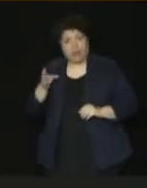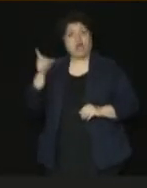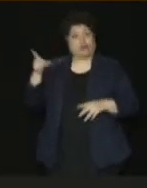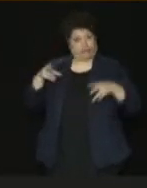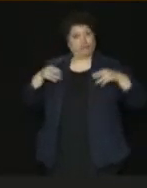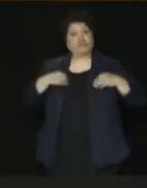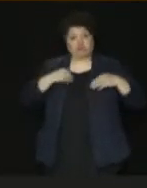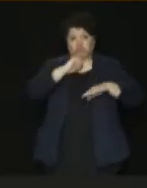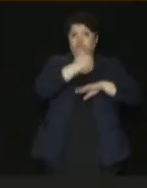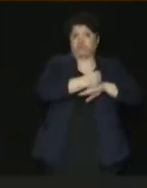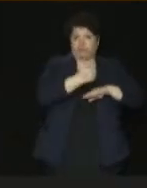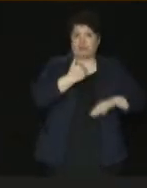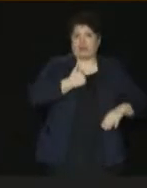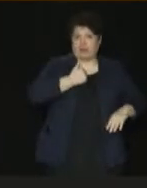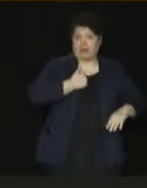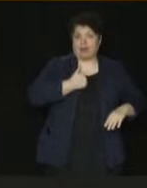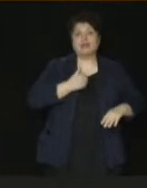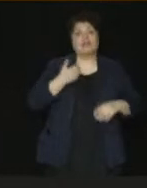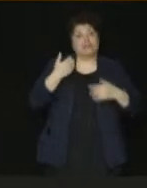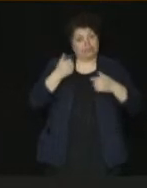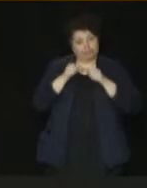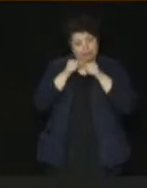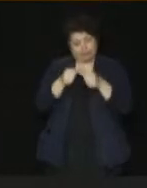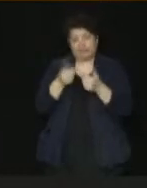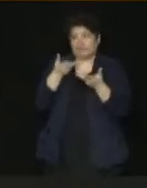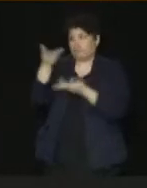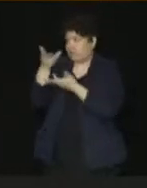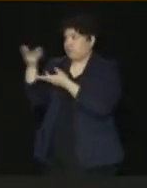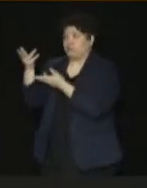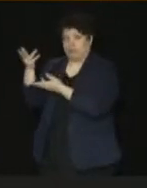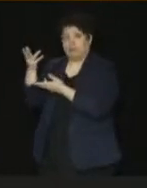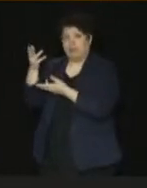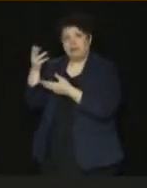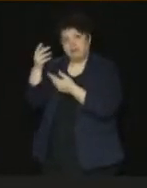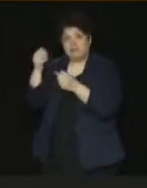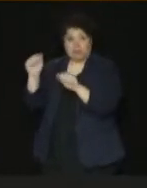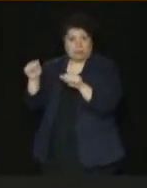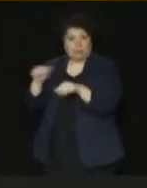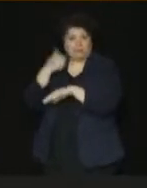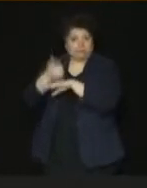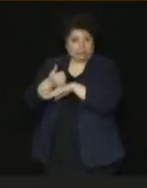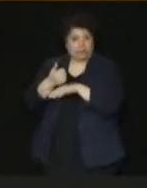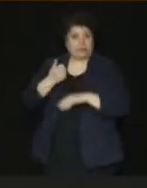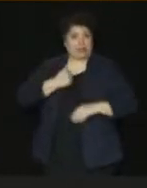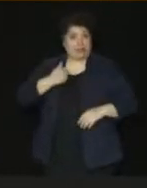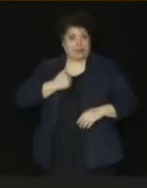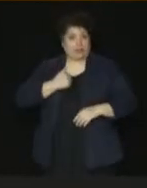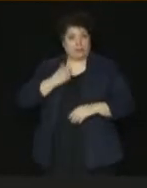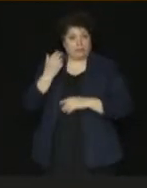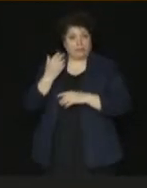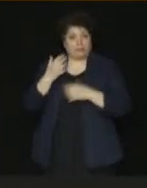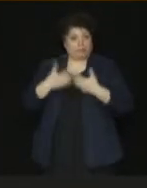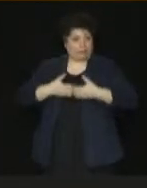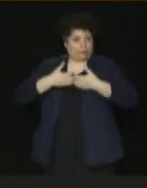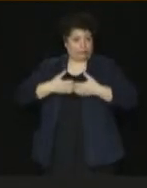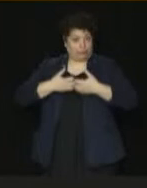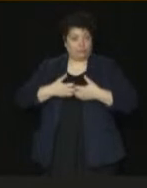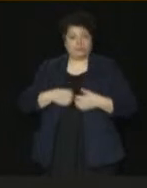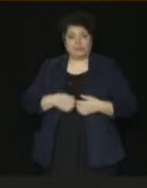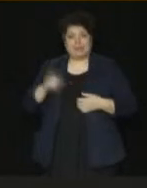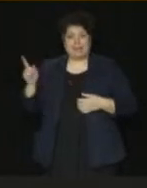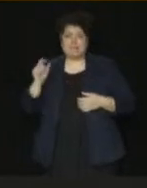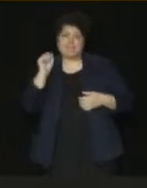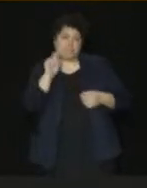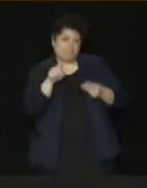work with various companies on that issue. In follow-up, Catherine? Question. Yes, does